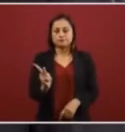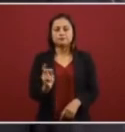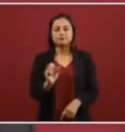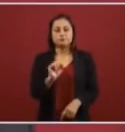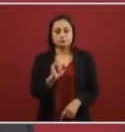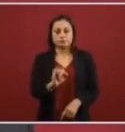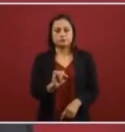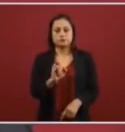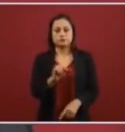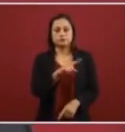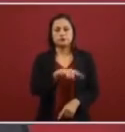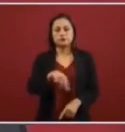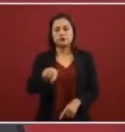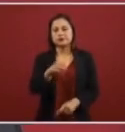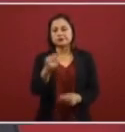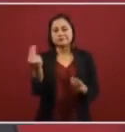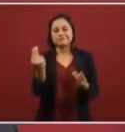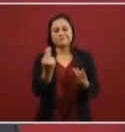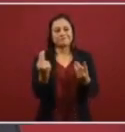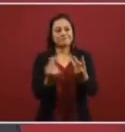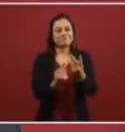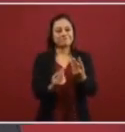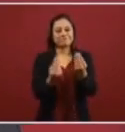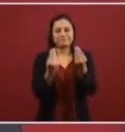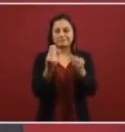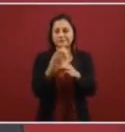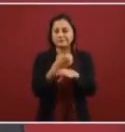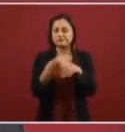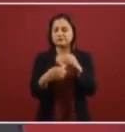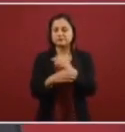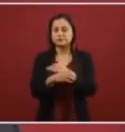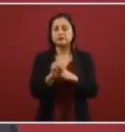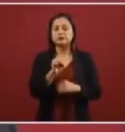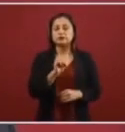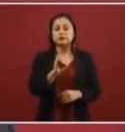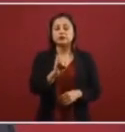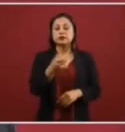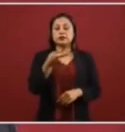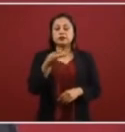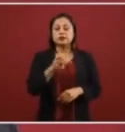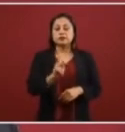Muchas necesidades. Lots of necessities. Pero. However.